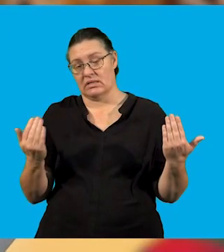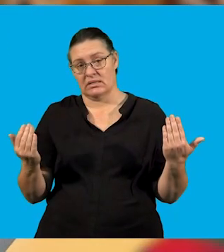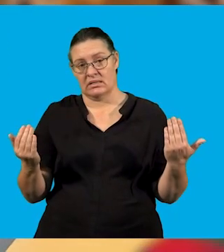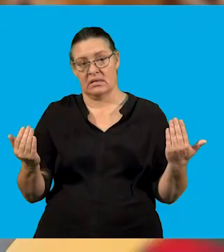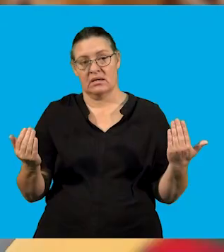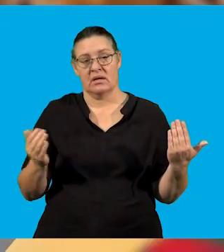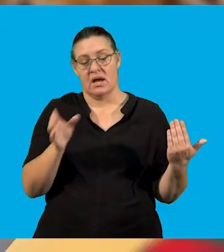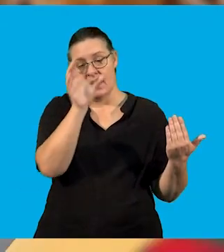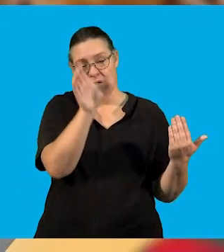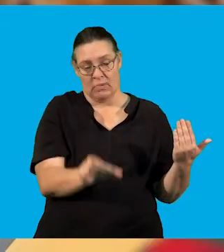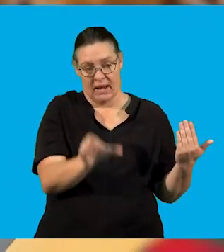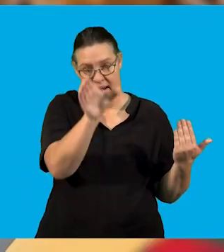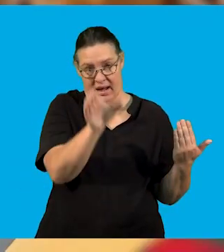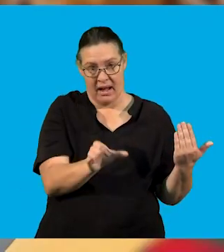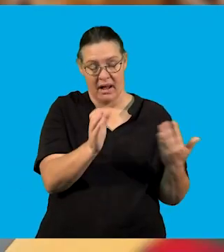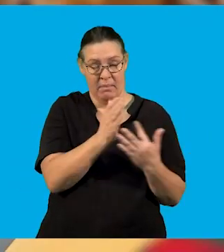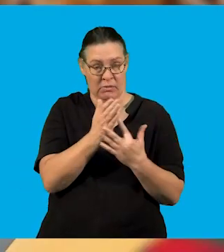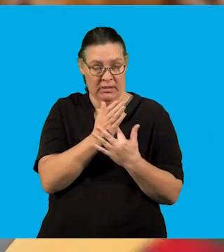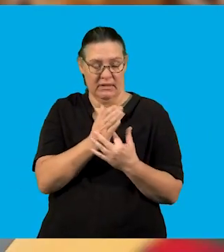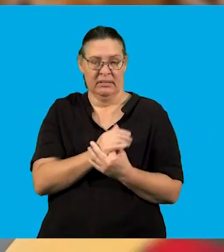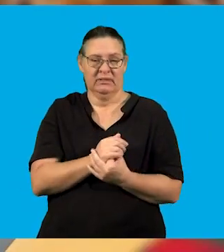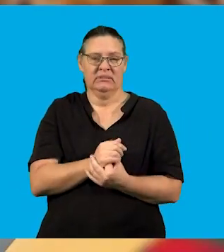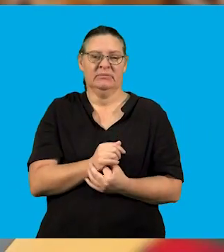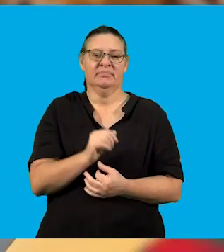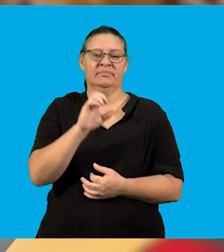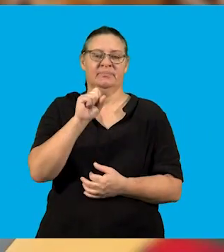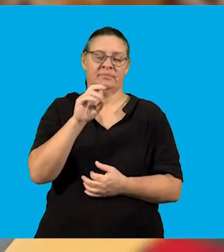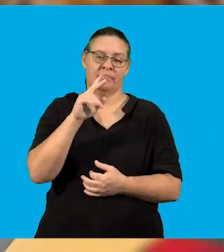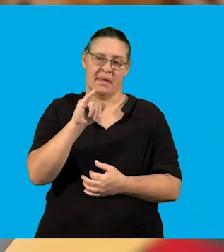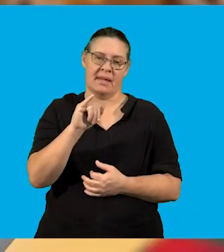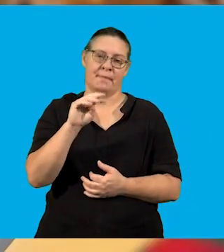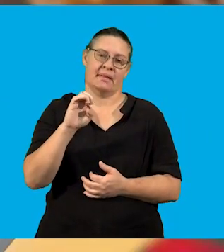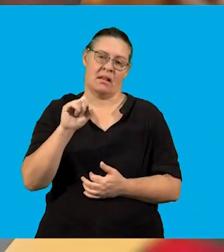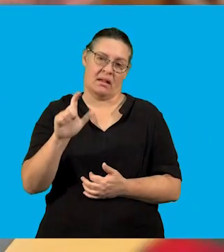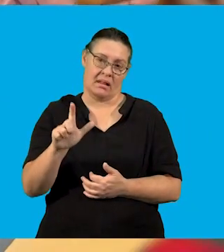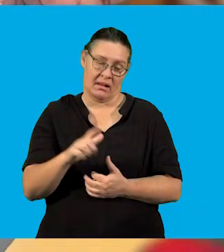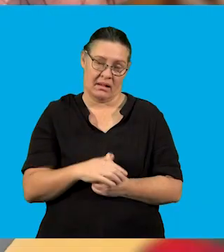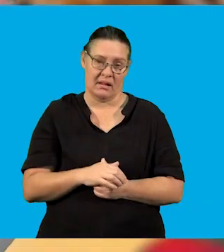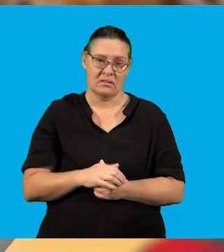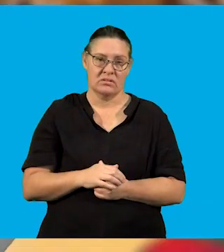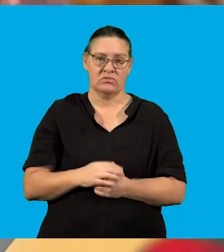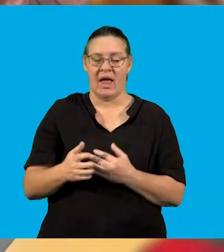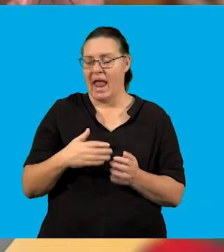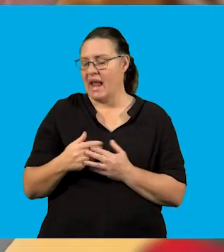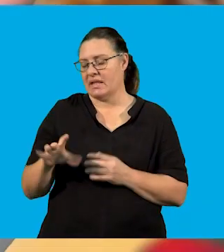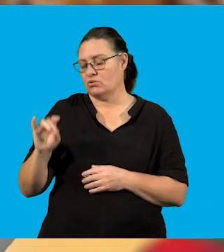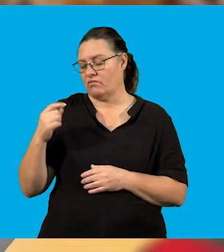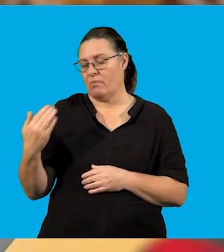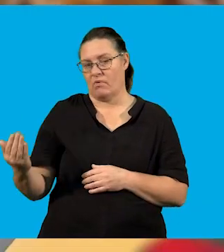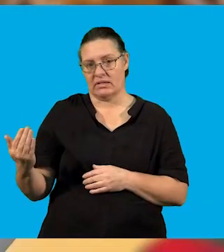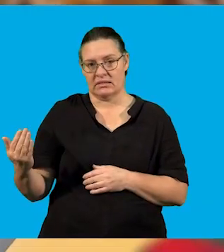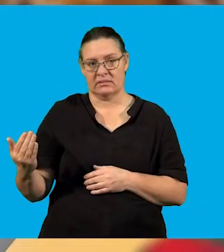the right-hand side, and then in between we have the metalloids or the semi-metals. Then we can pick any metal from the right-hand side,